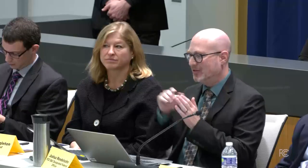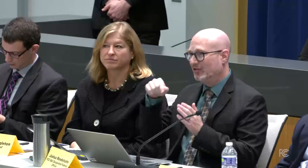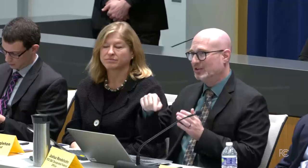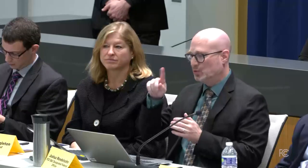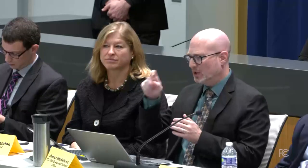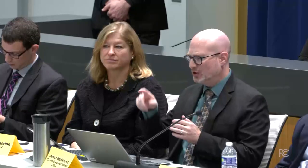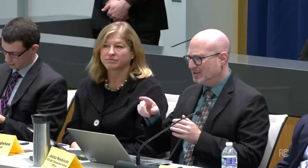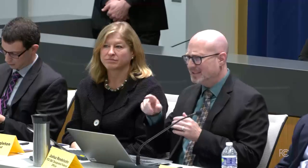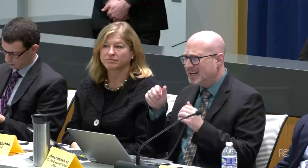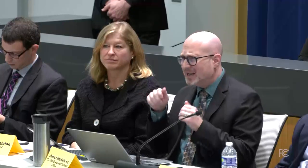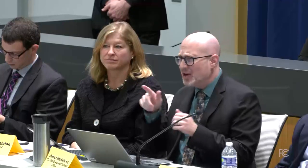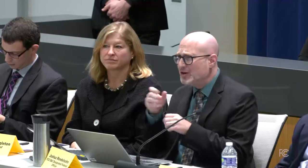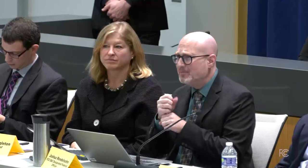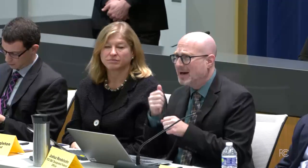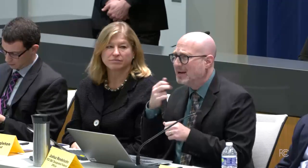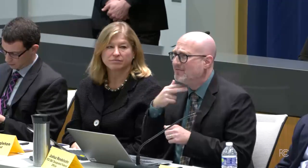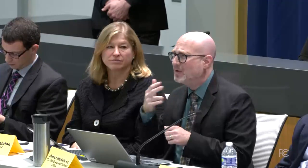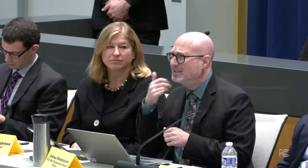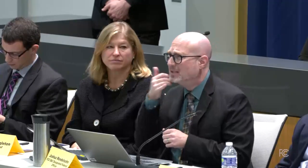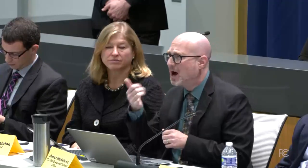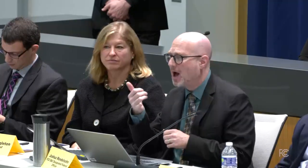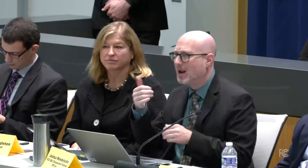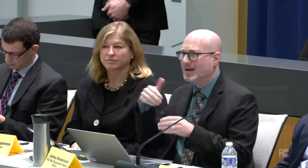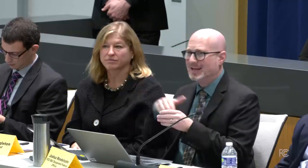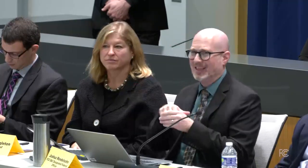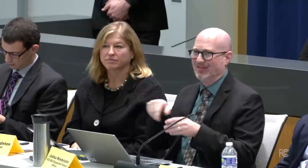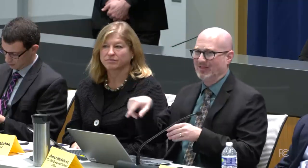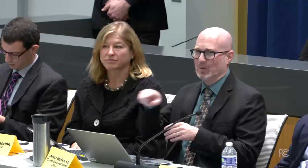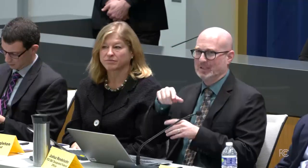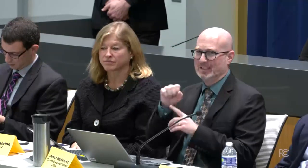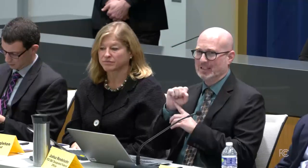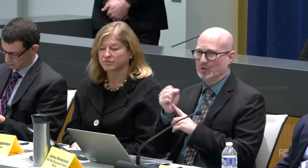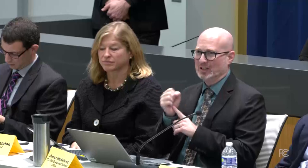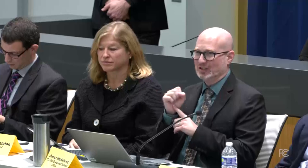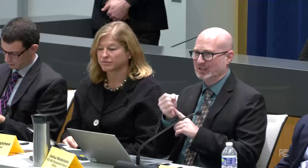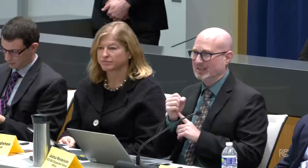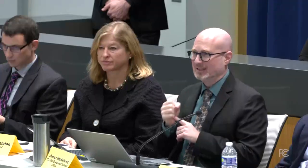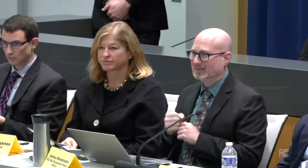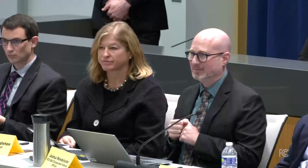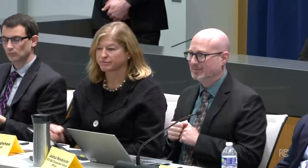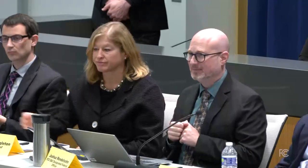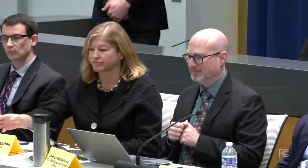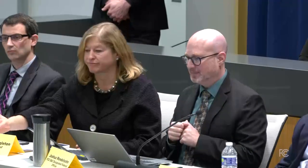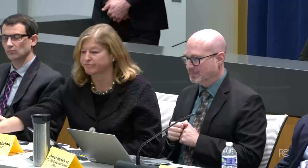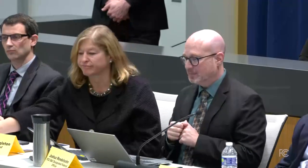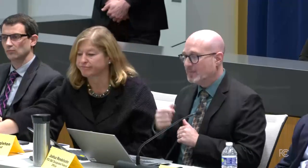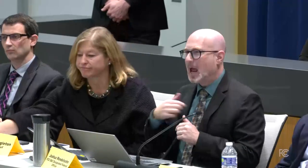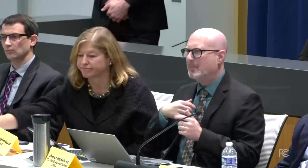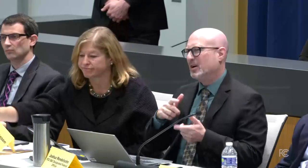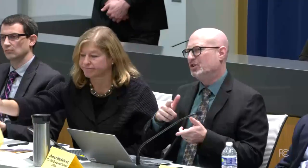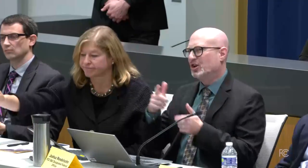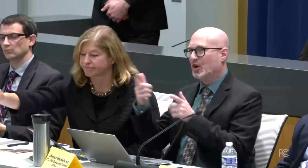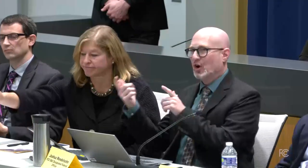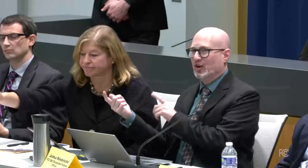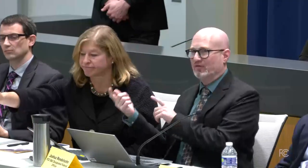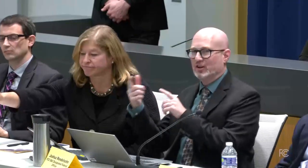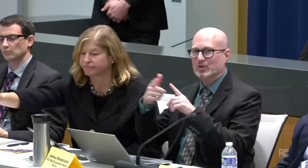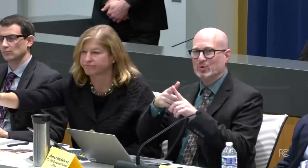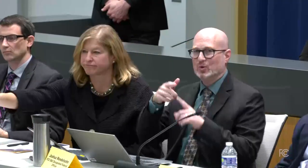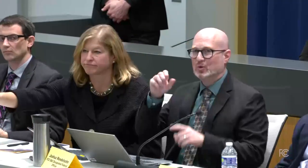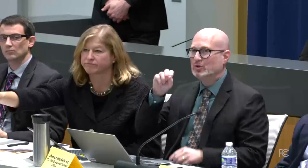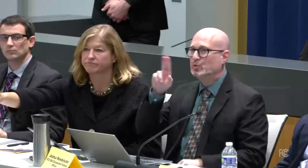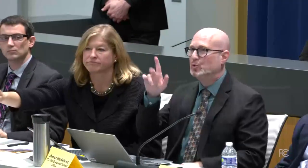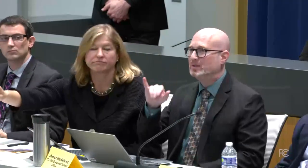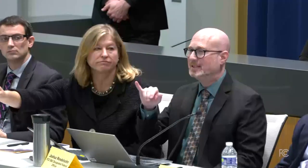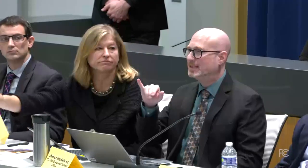cease asking this question, can you make a voice call in those situations? I'm